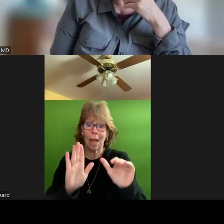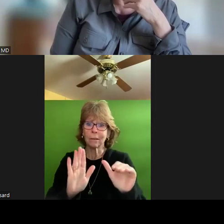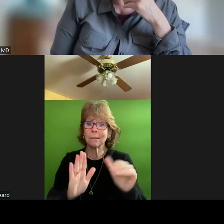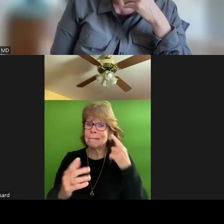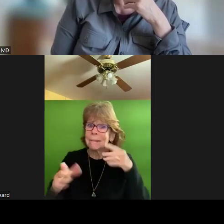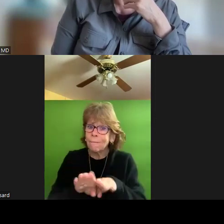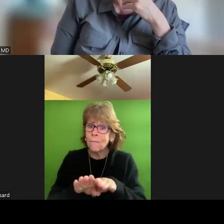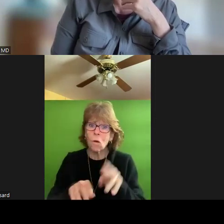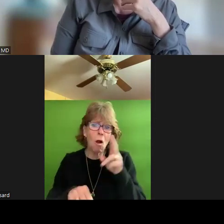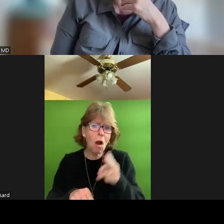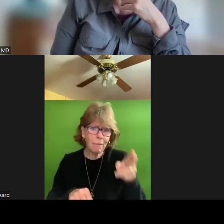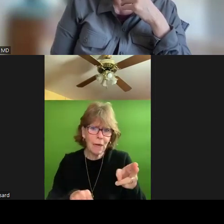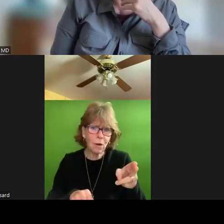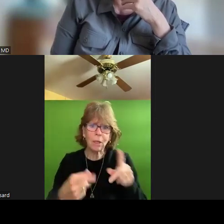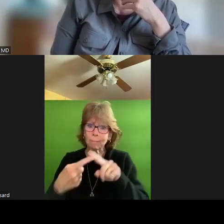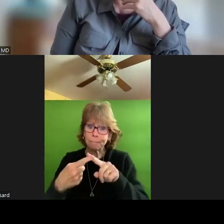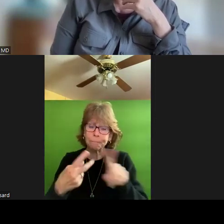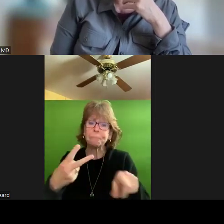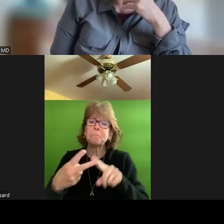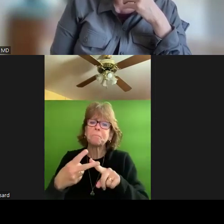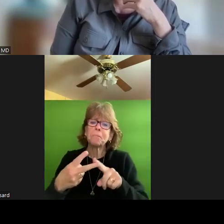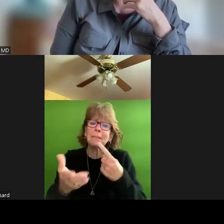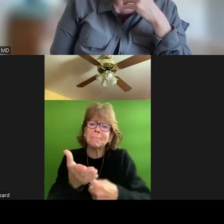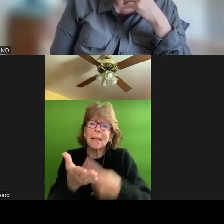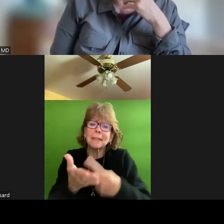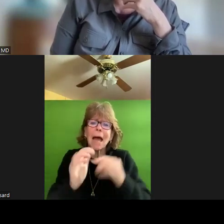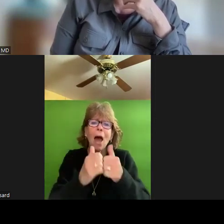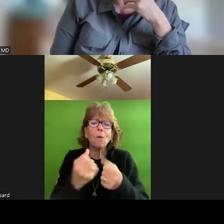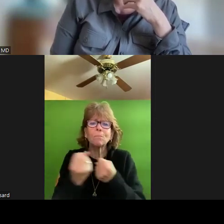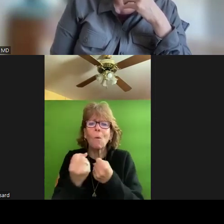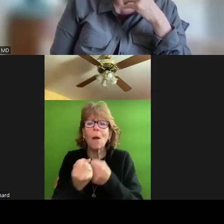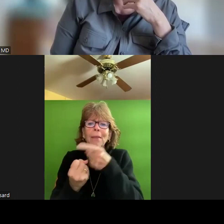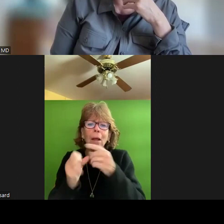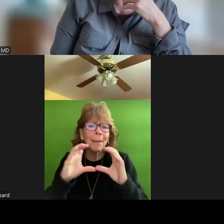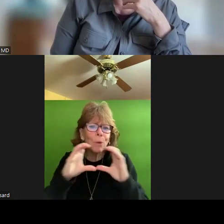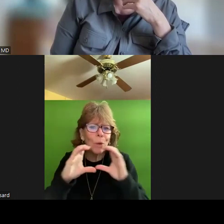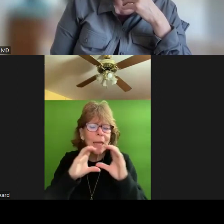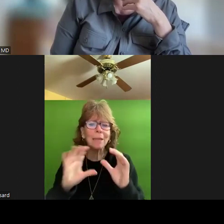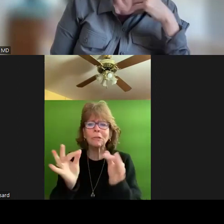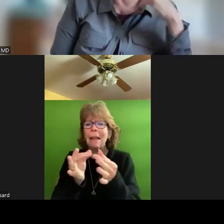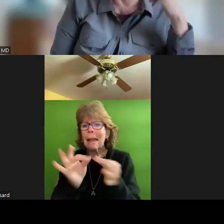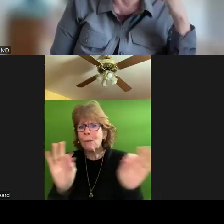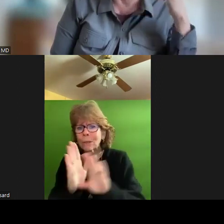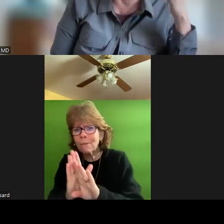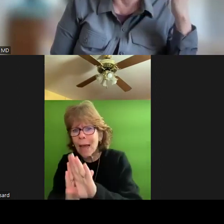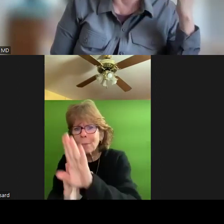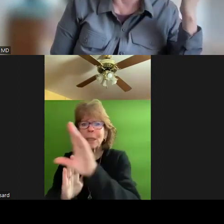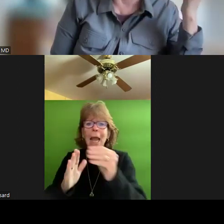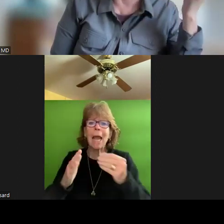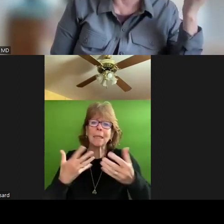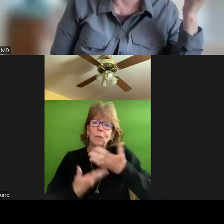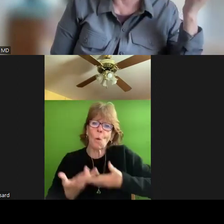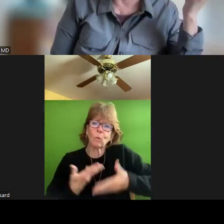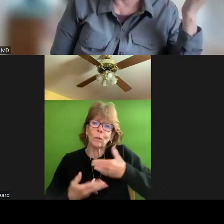of supporting the child's communication, language development, and socio-emotional needs within the family and